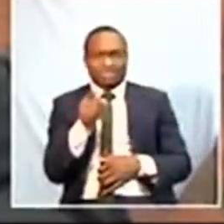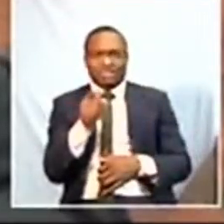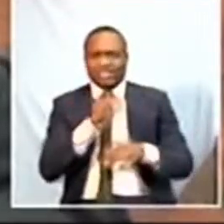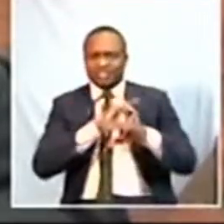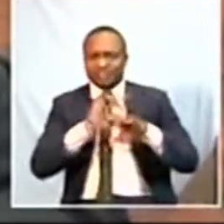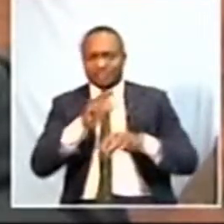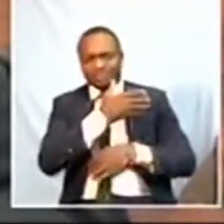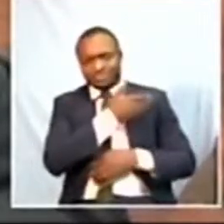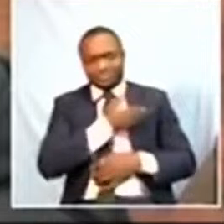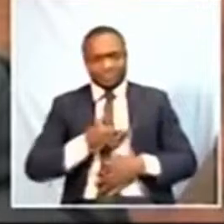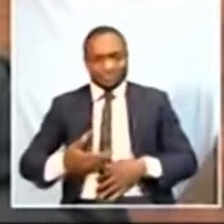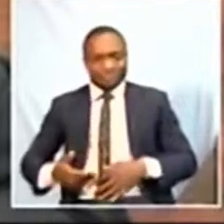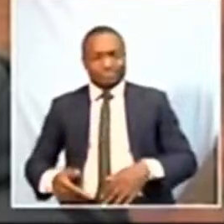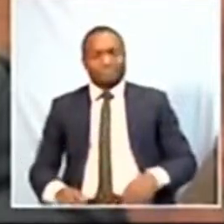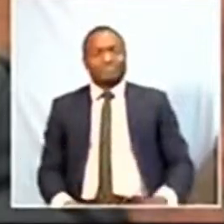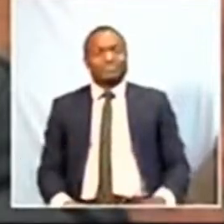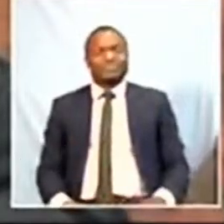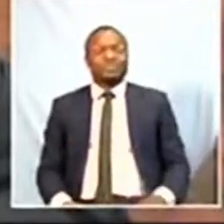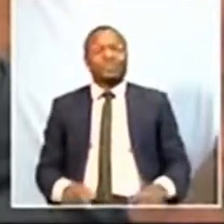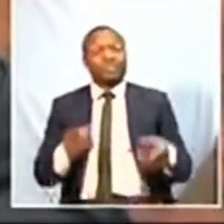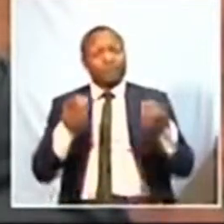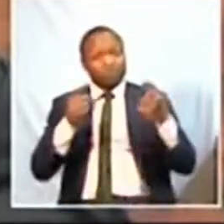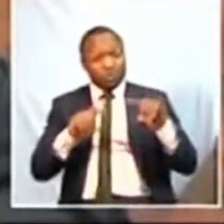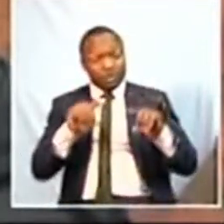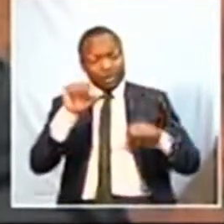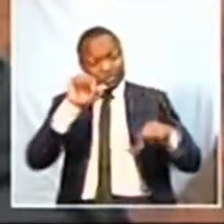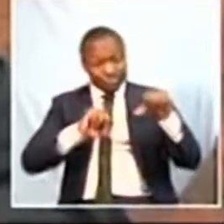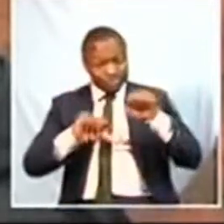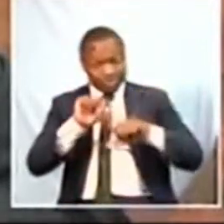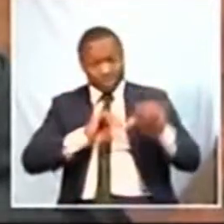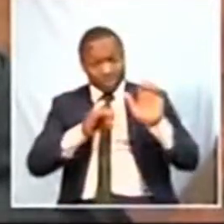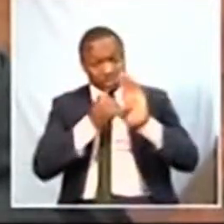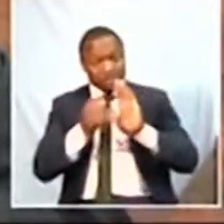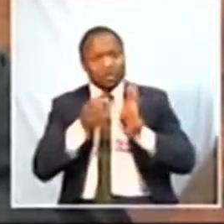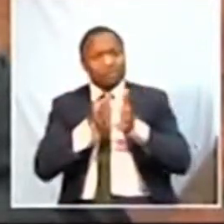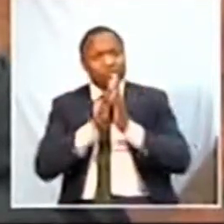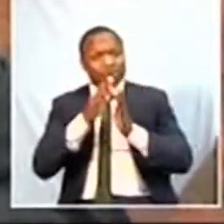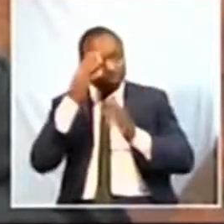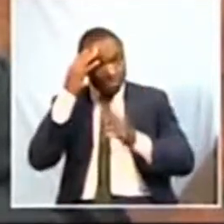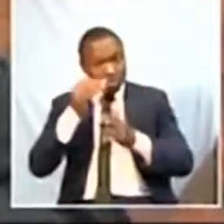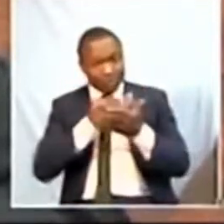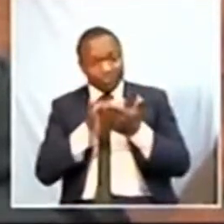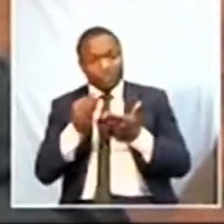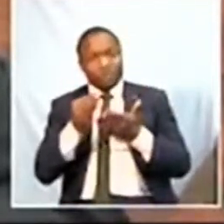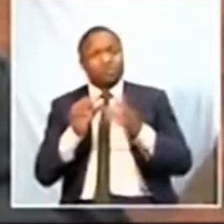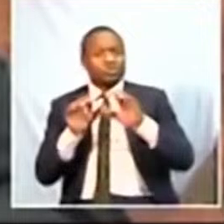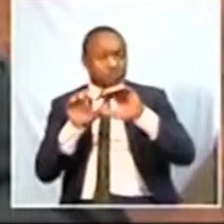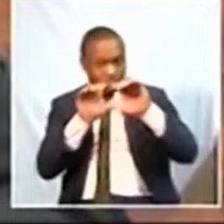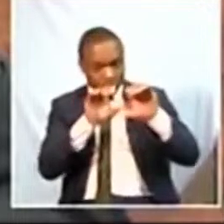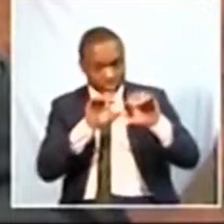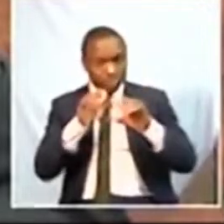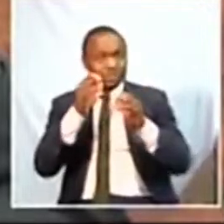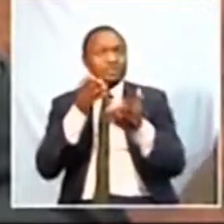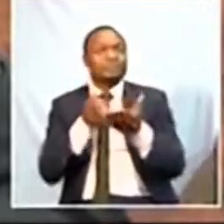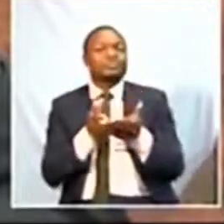negligence. So when you are queried like that, you are asked, why didn't you do this?